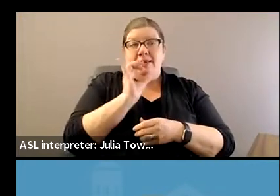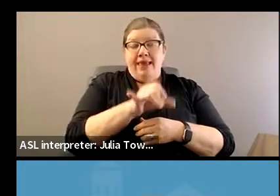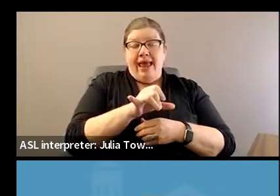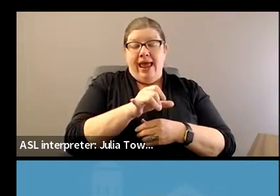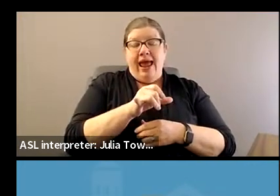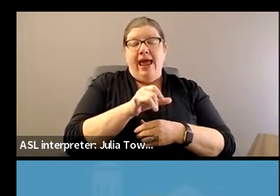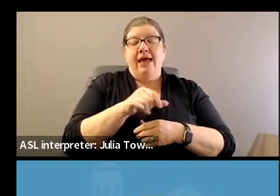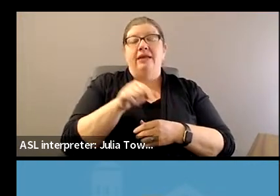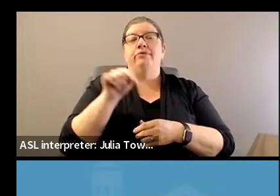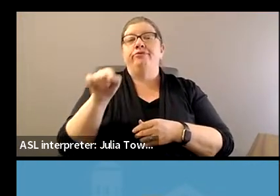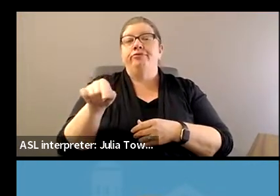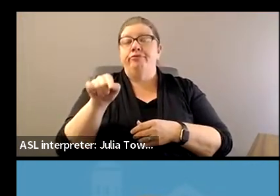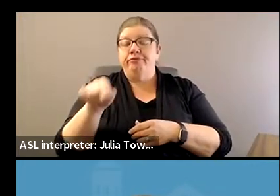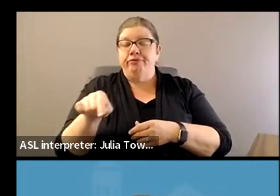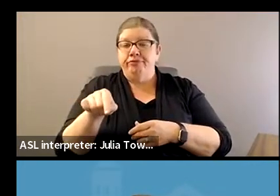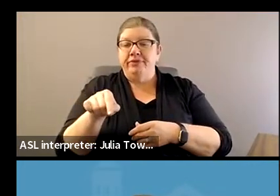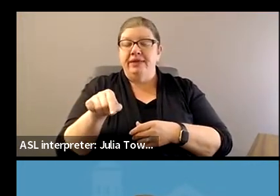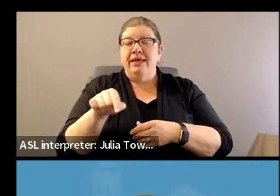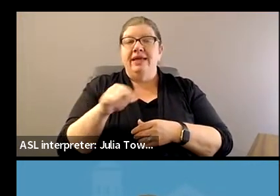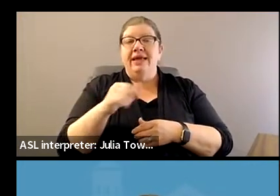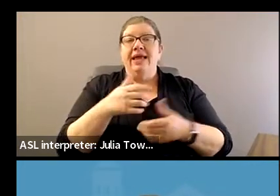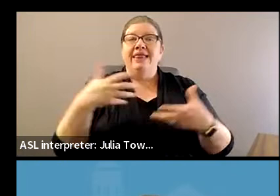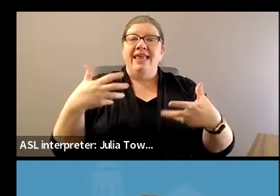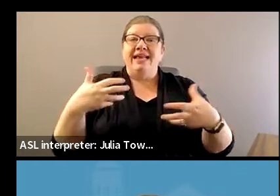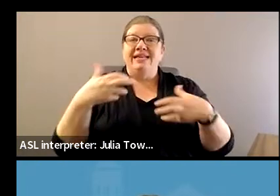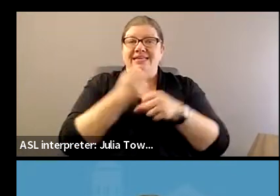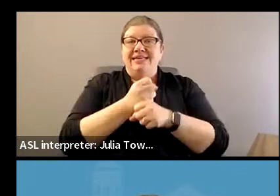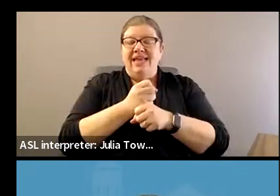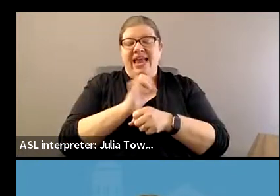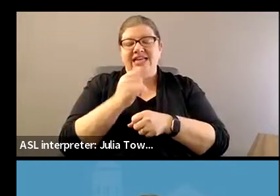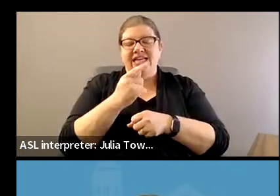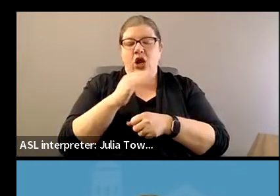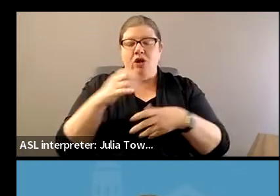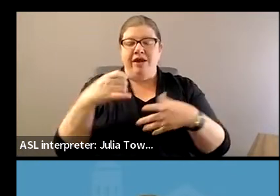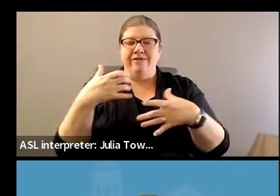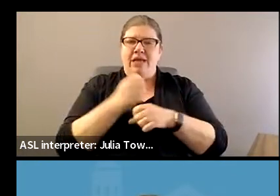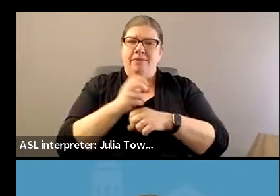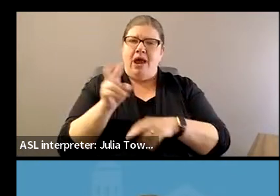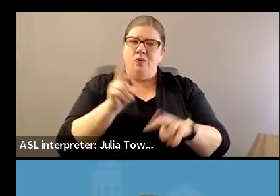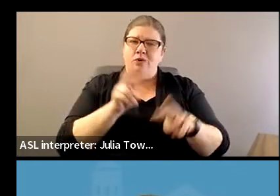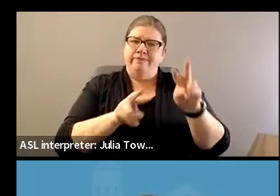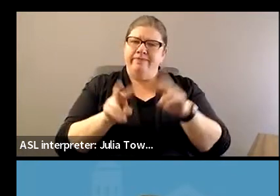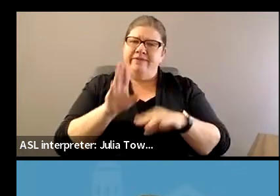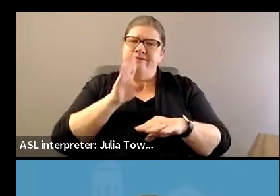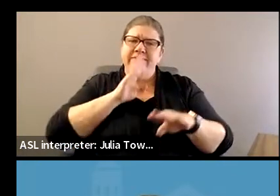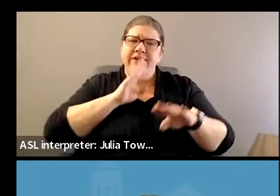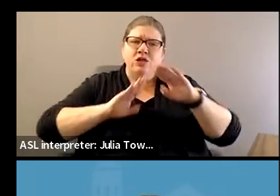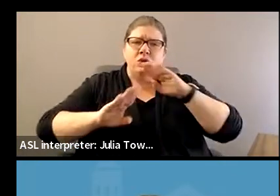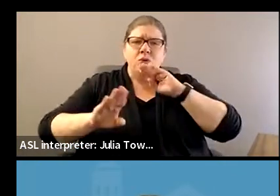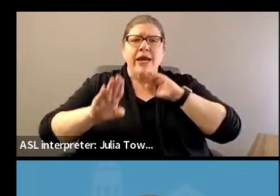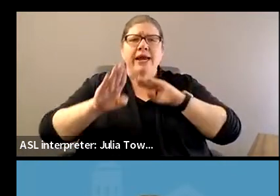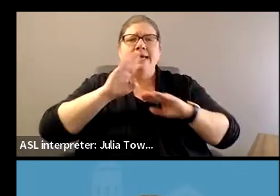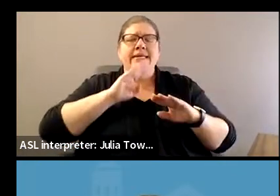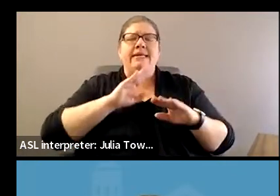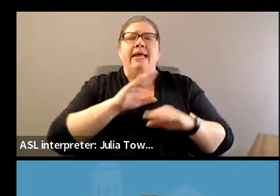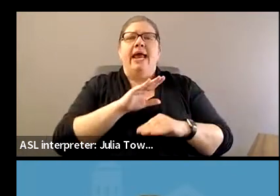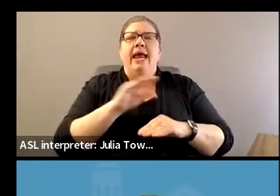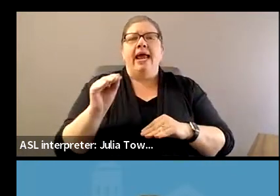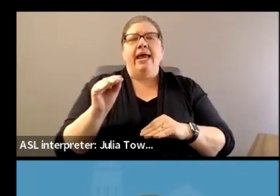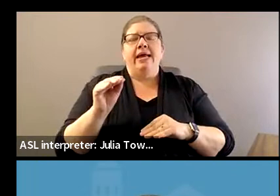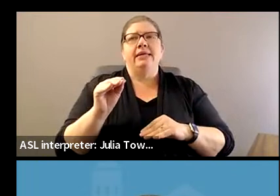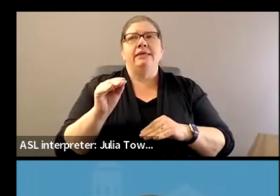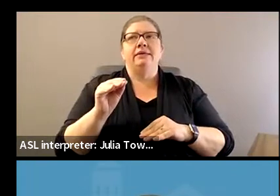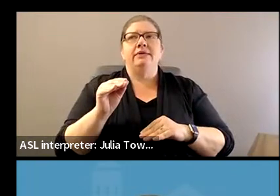this executive summary, I couldn't help but be so frustrated and so